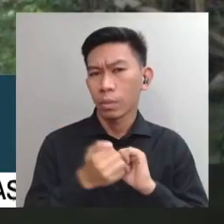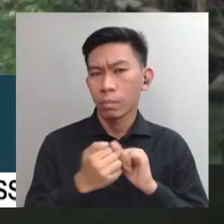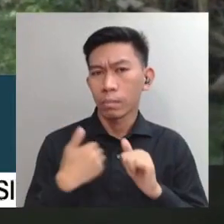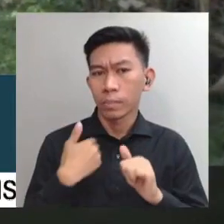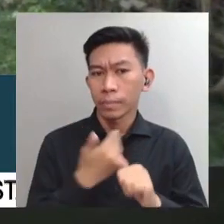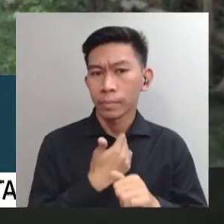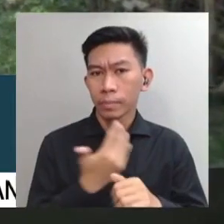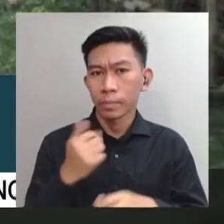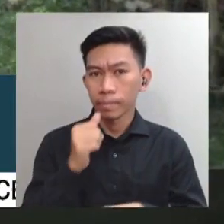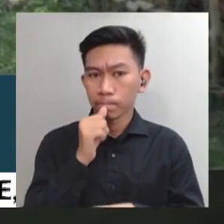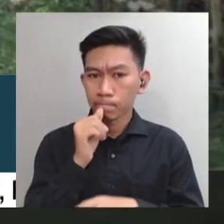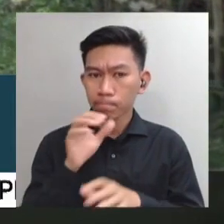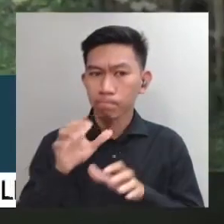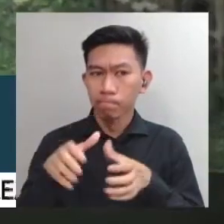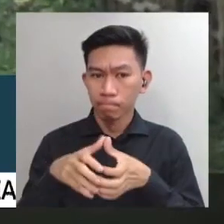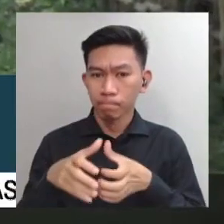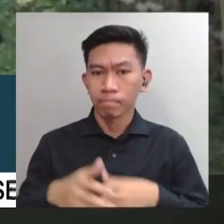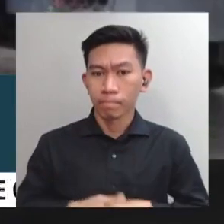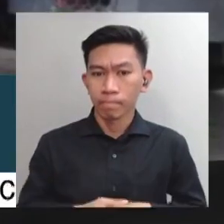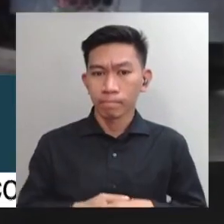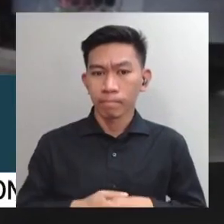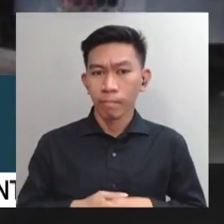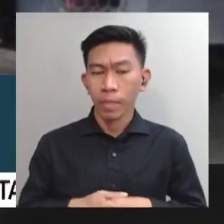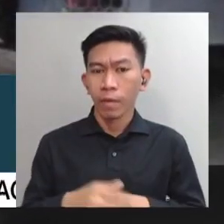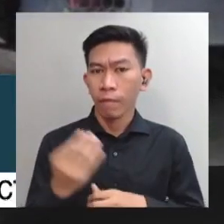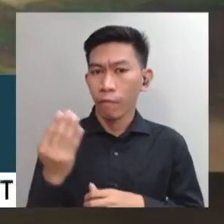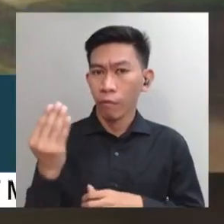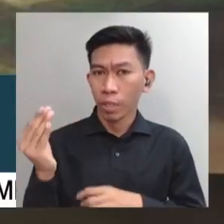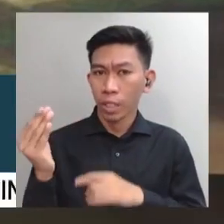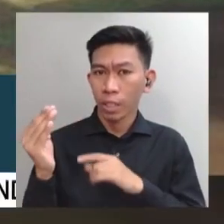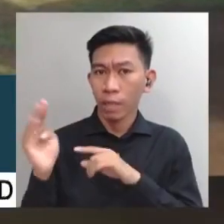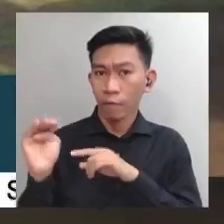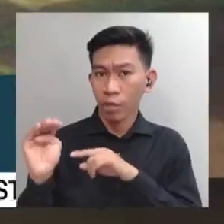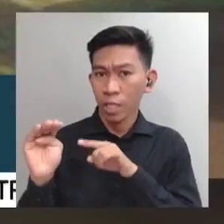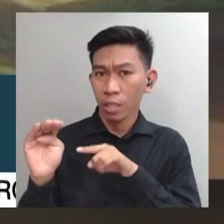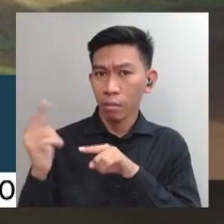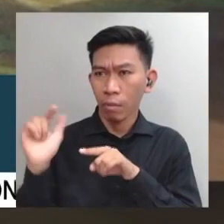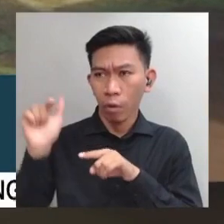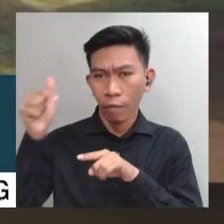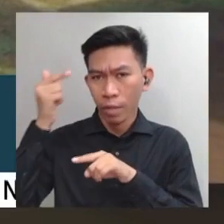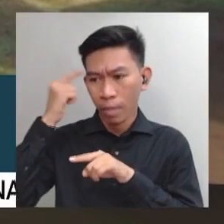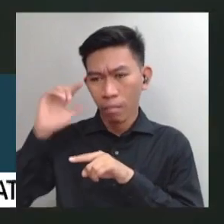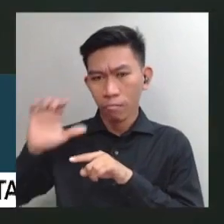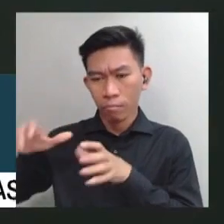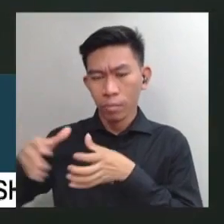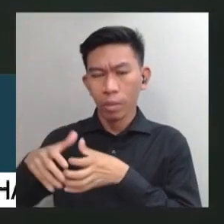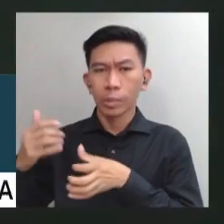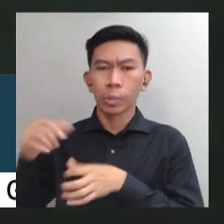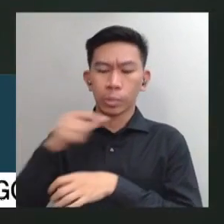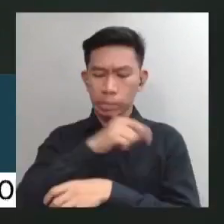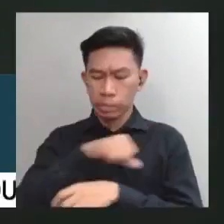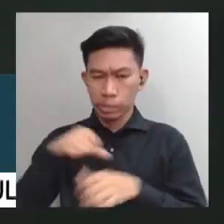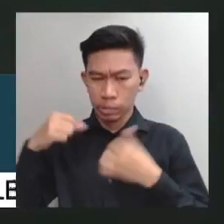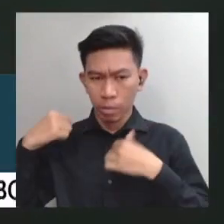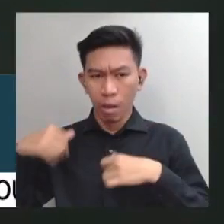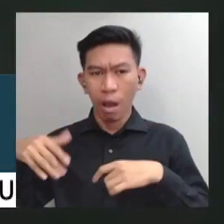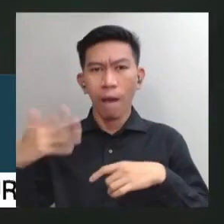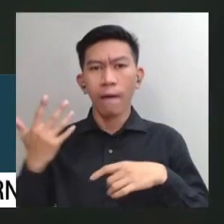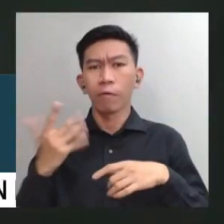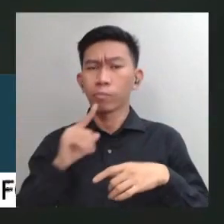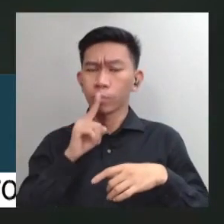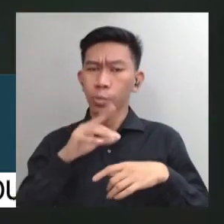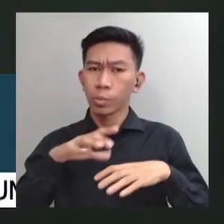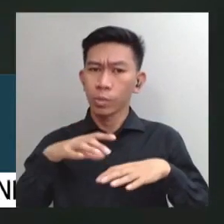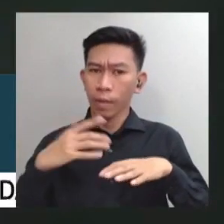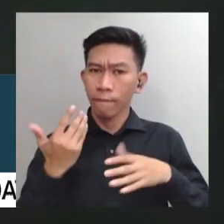group. 14 others on the government side were wounded. Authorities were attempting to serve warrants for murder and illegal